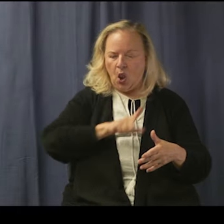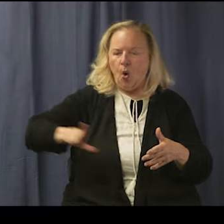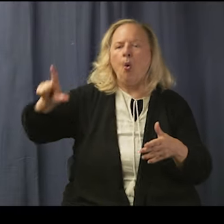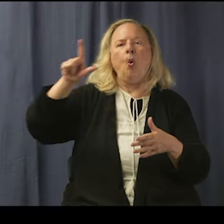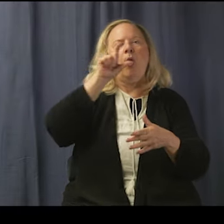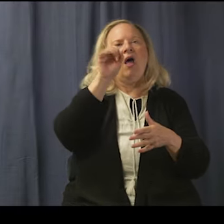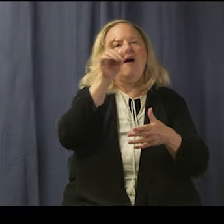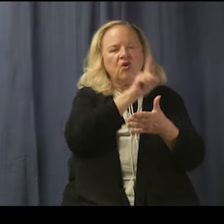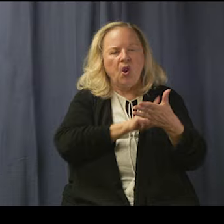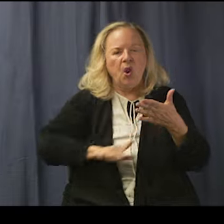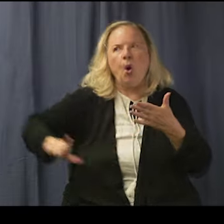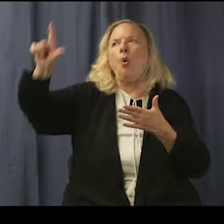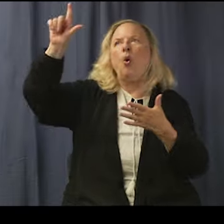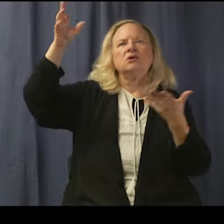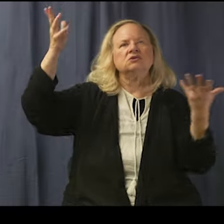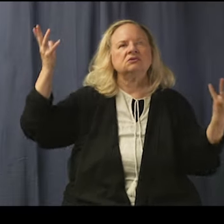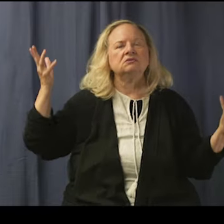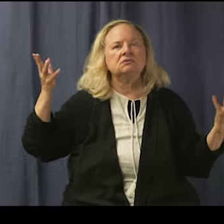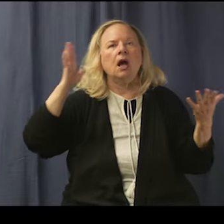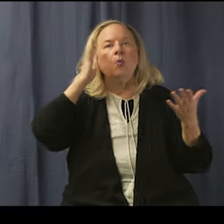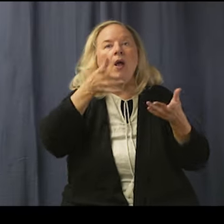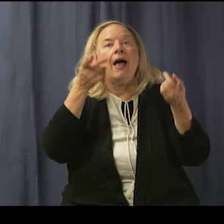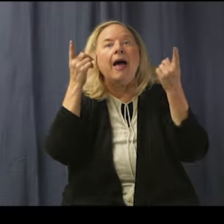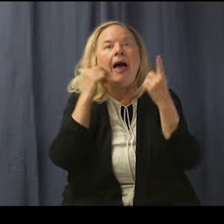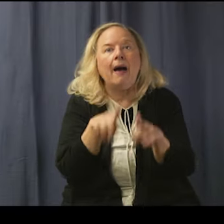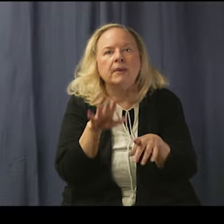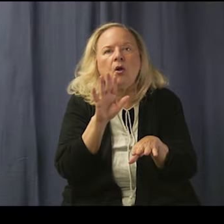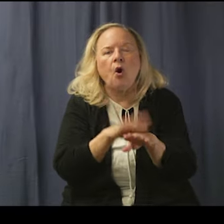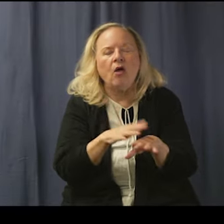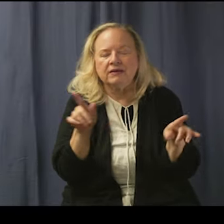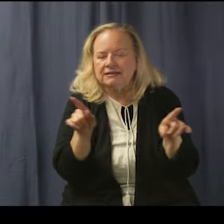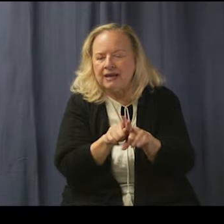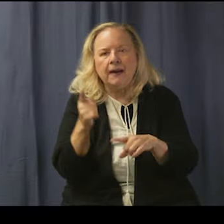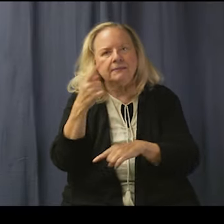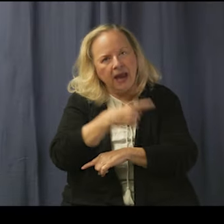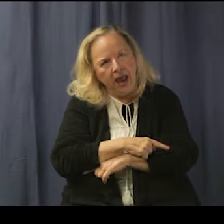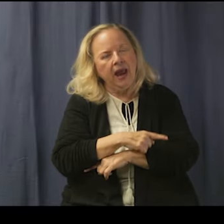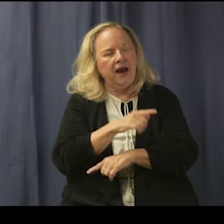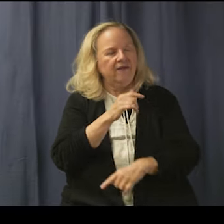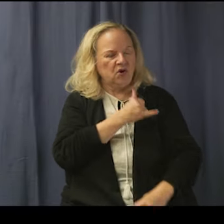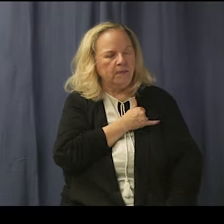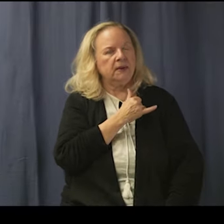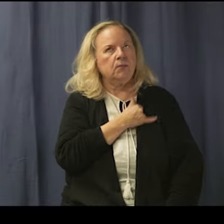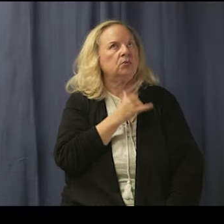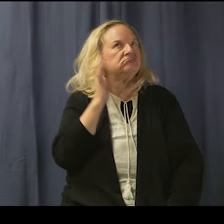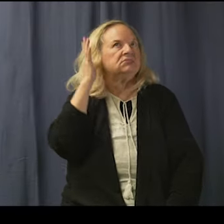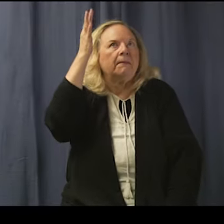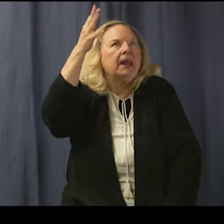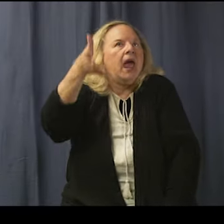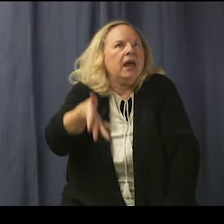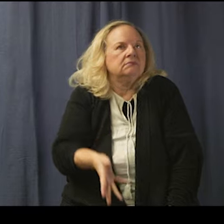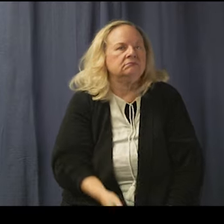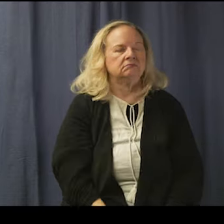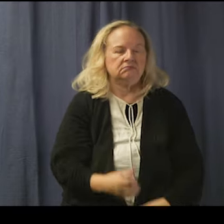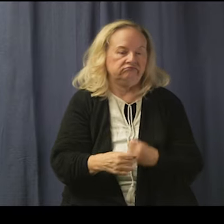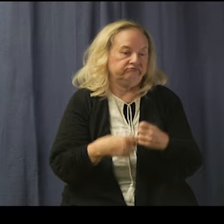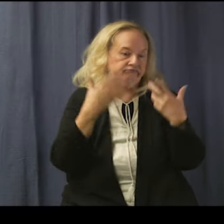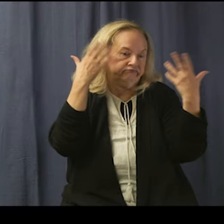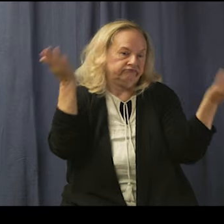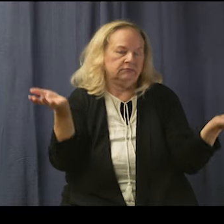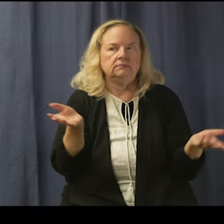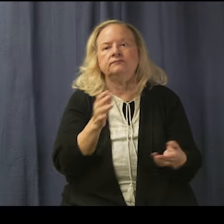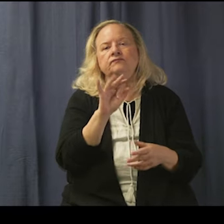Lords. You have to get in your mind, this event will happen on this day, some year. Look